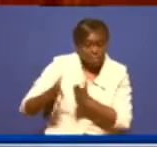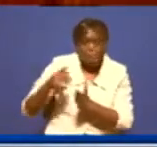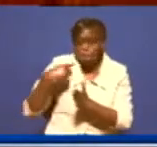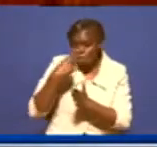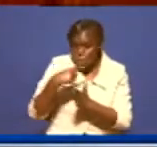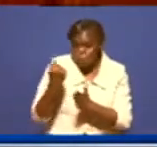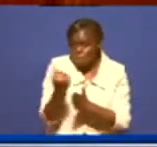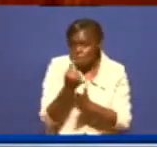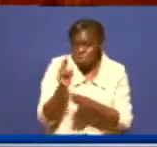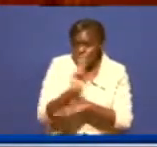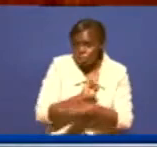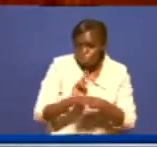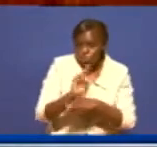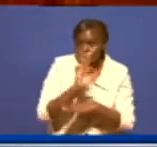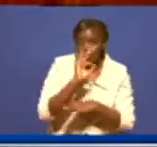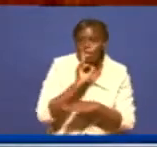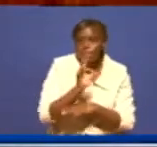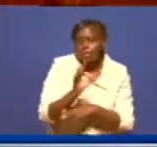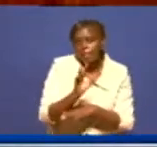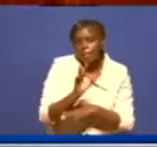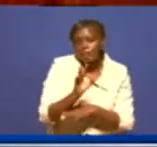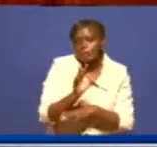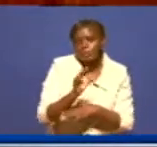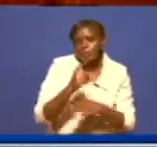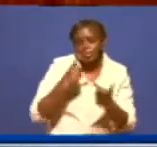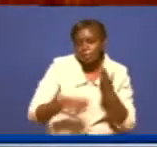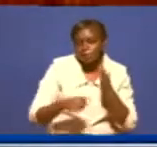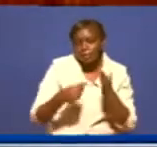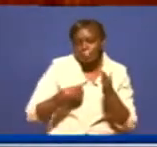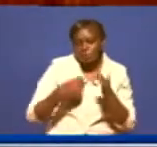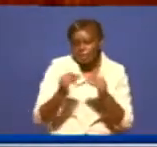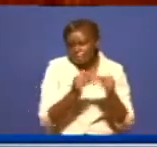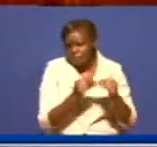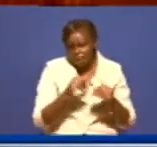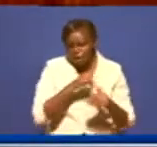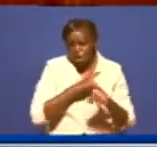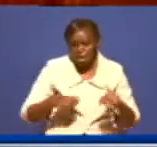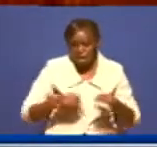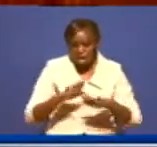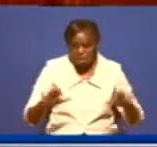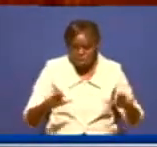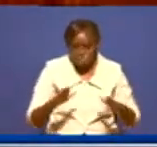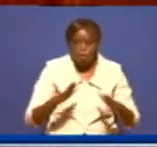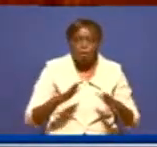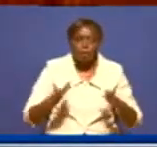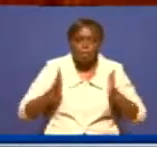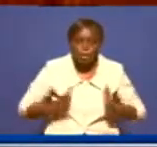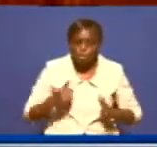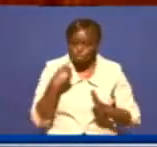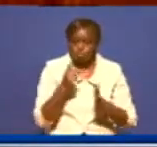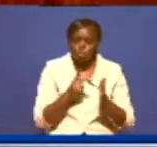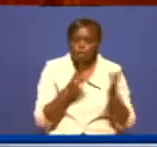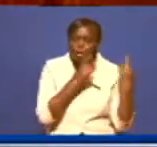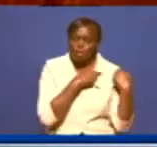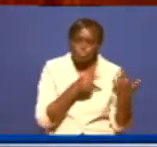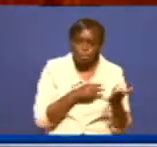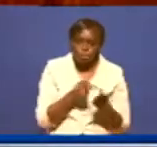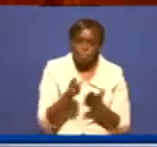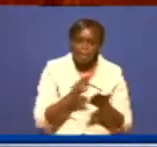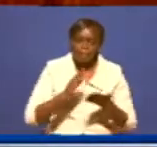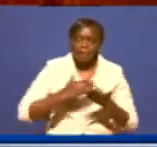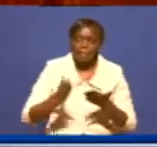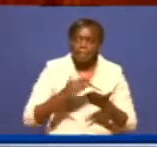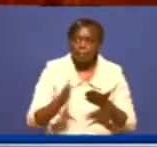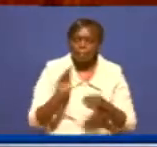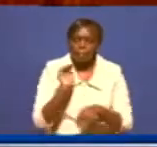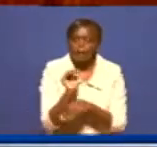only used the tiles for 300 shillings is charging. So I don't think that is fair to either the landlord or the tenant. So I would be